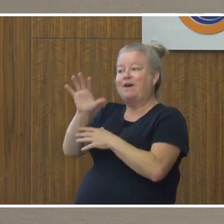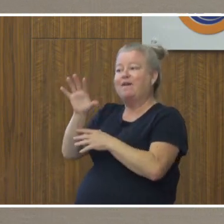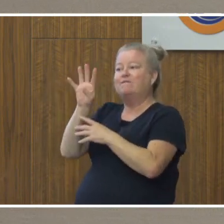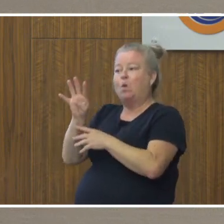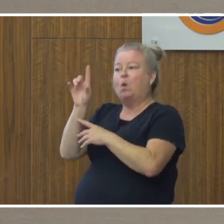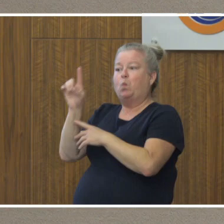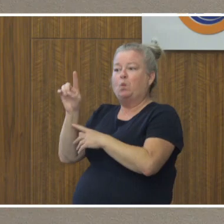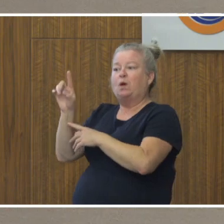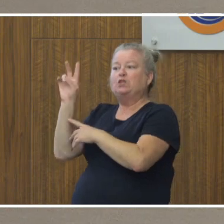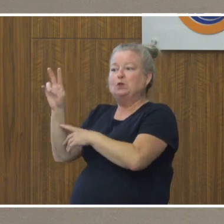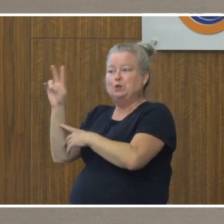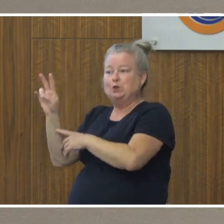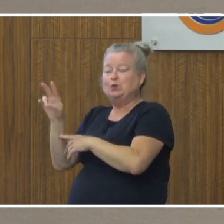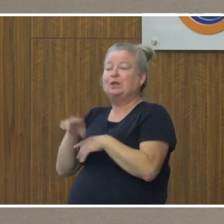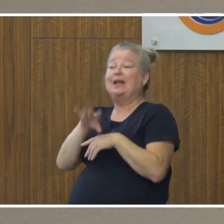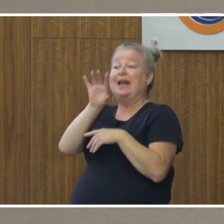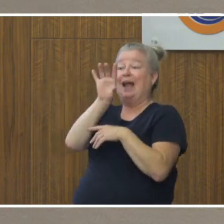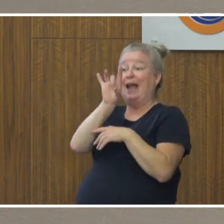5541122. Again,